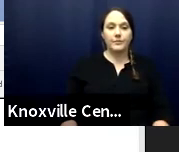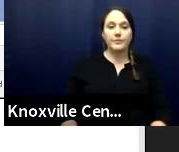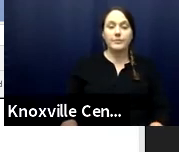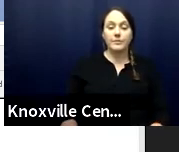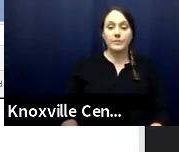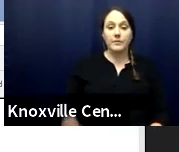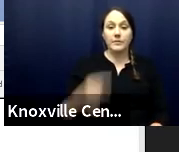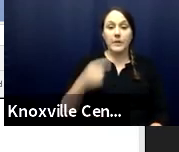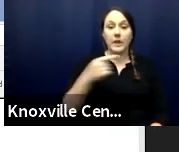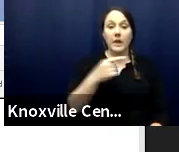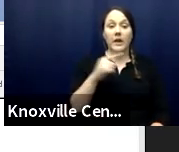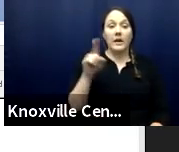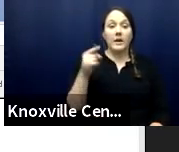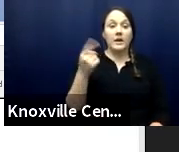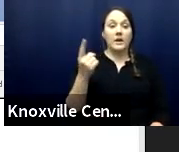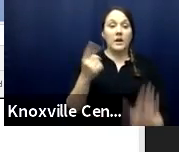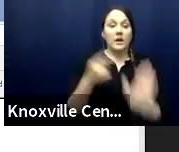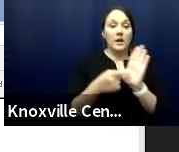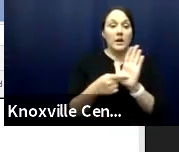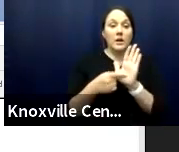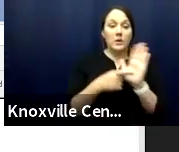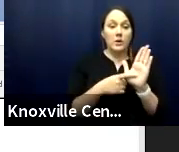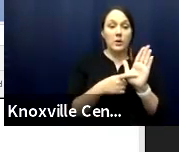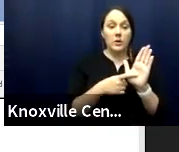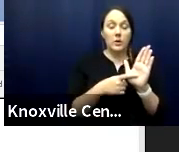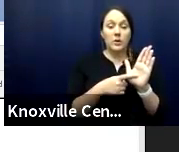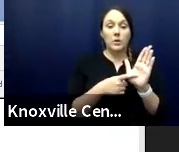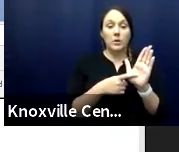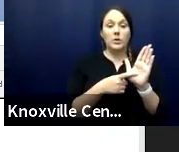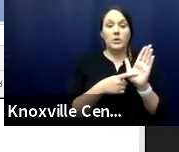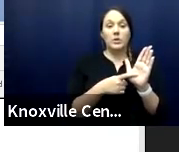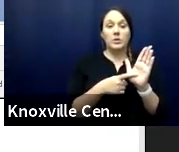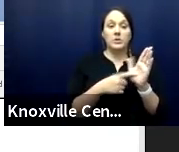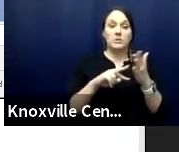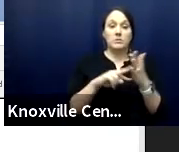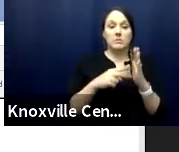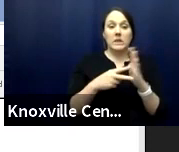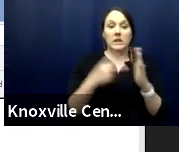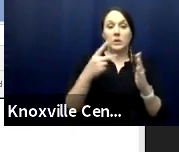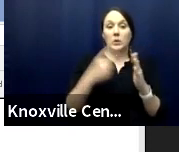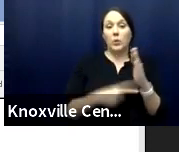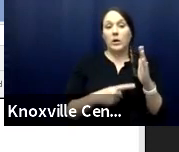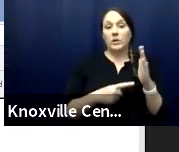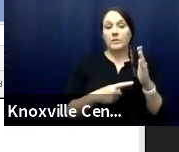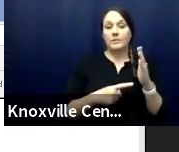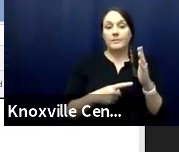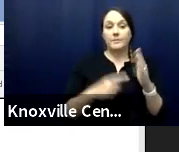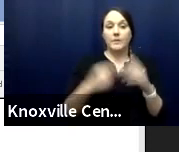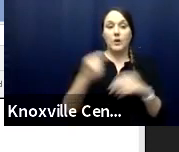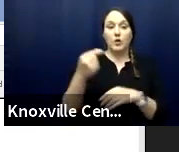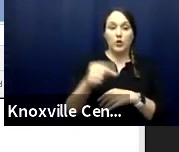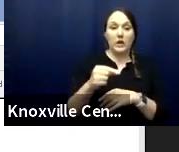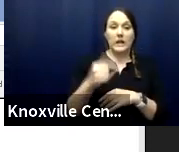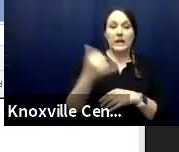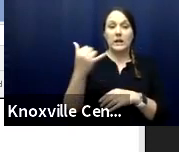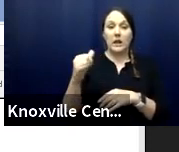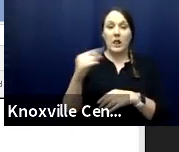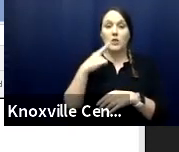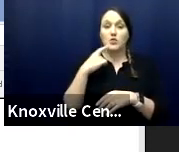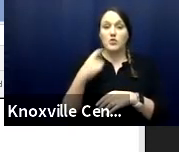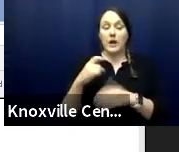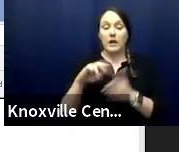And this just gives a meaning of what the green, yellow, and red